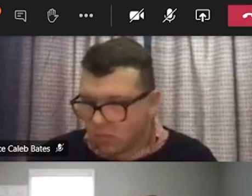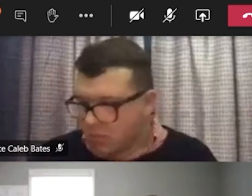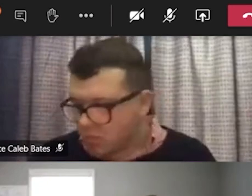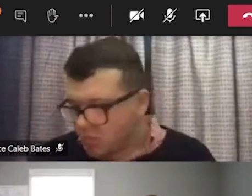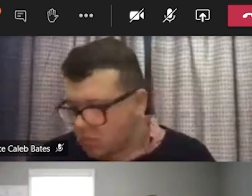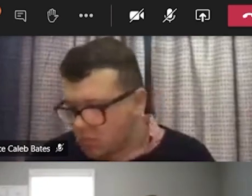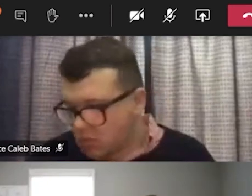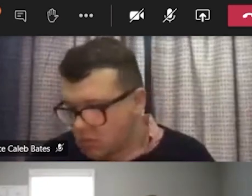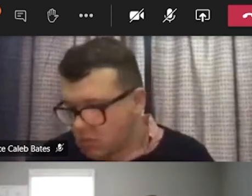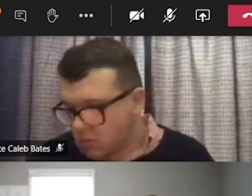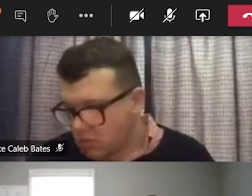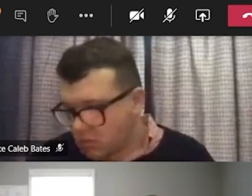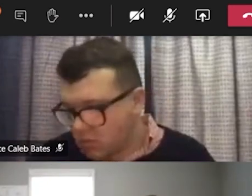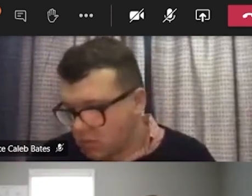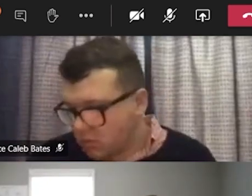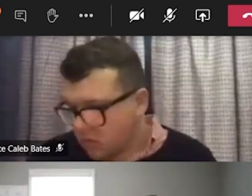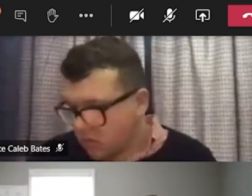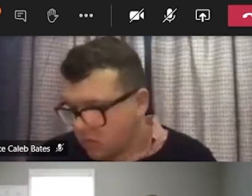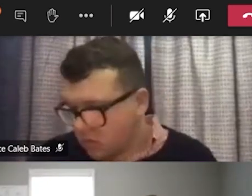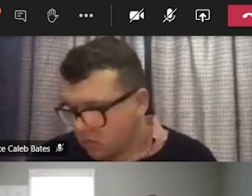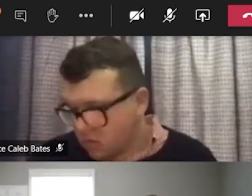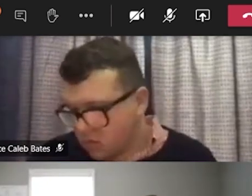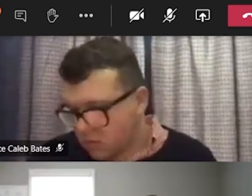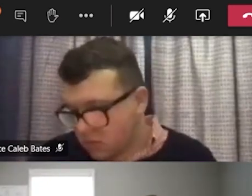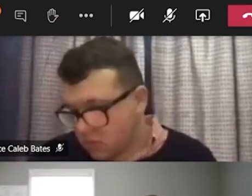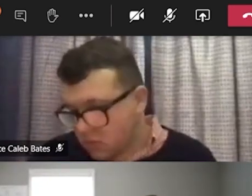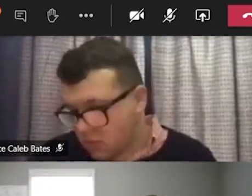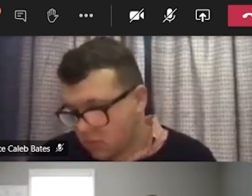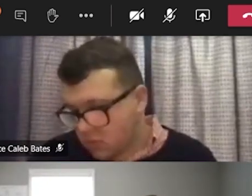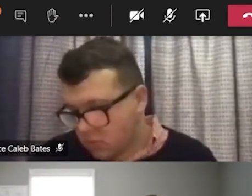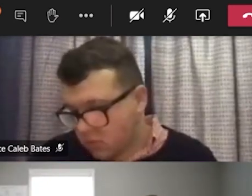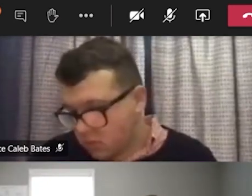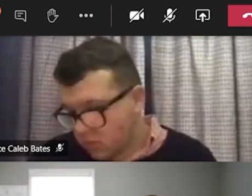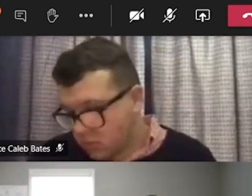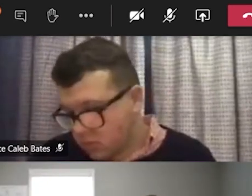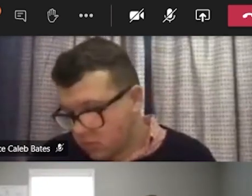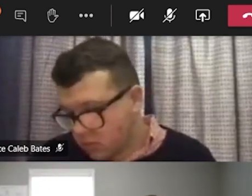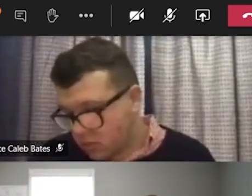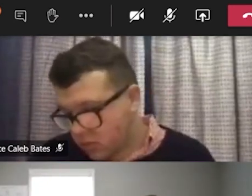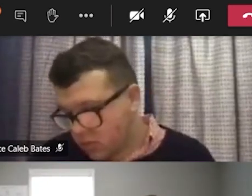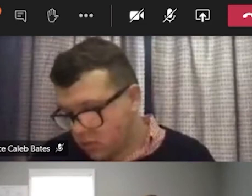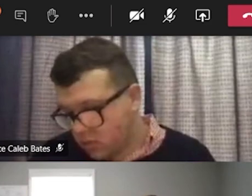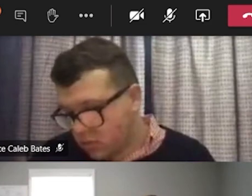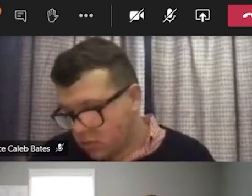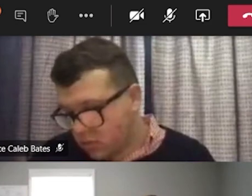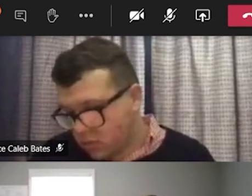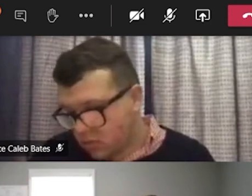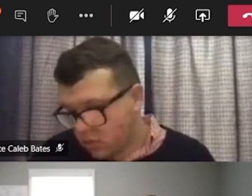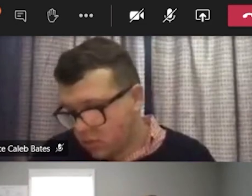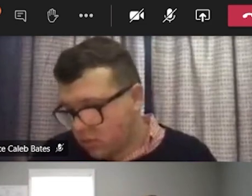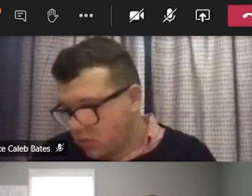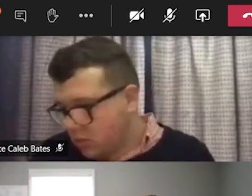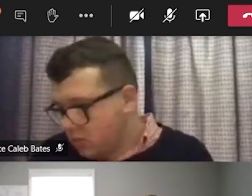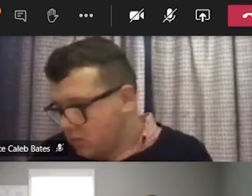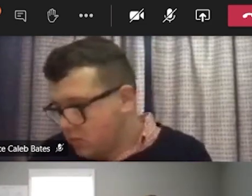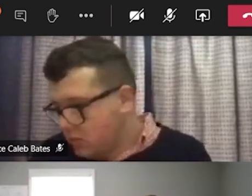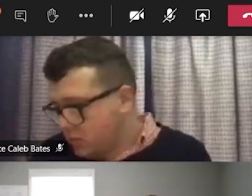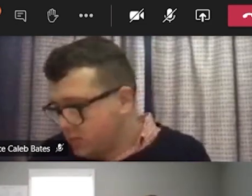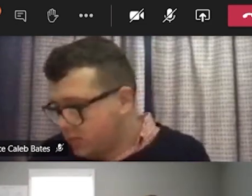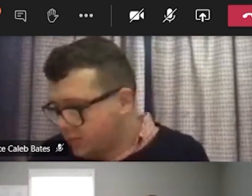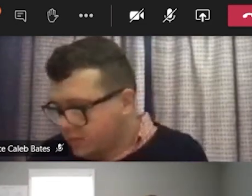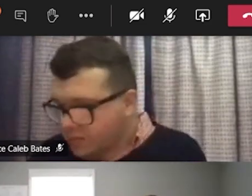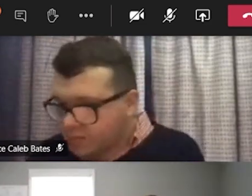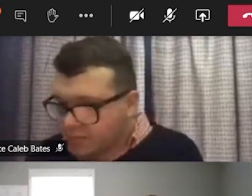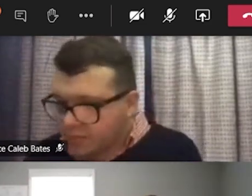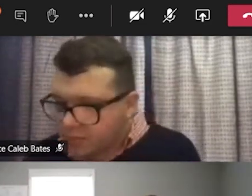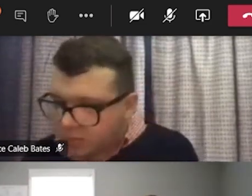in terms of defining what is equality versus equity or even inclusion. But as a